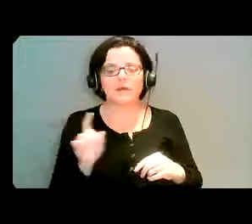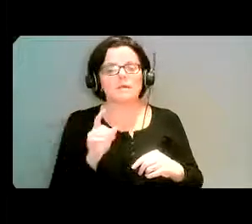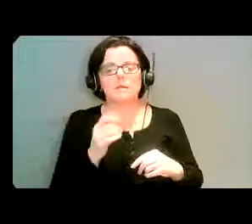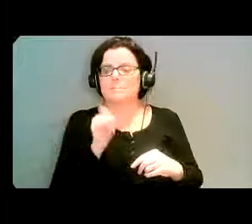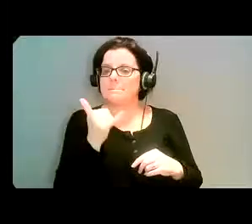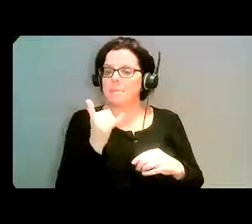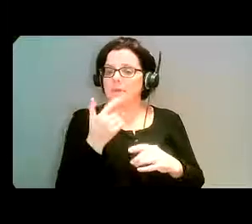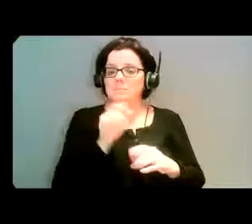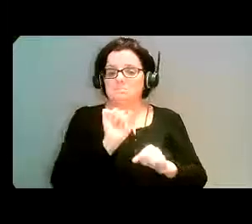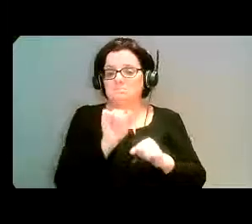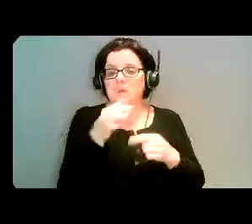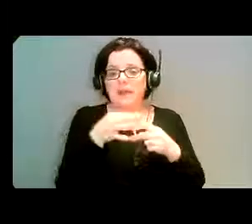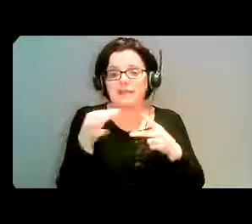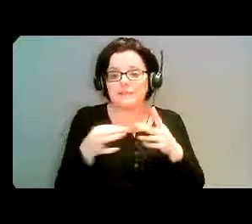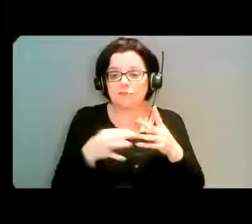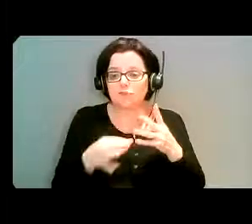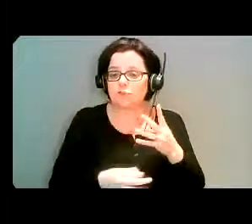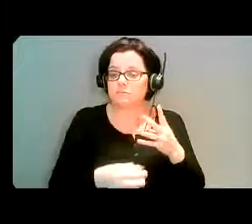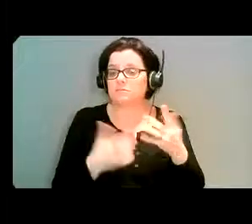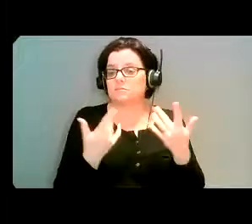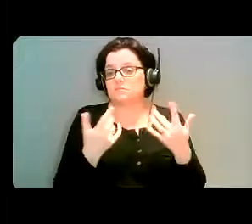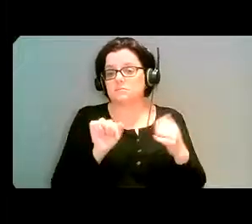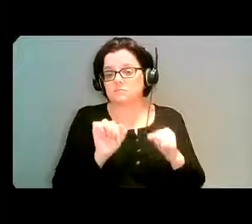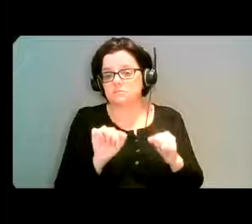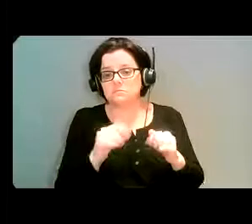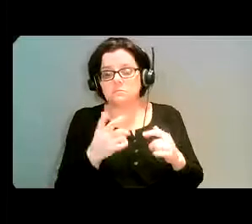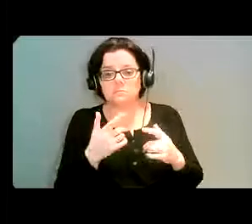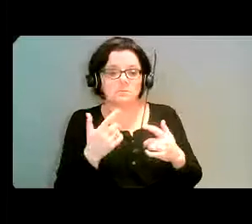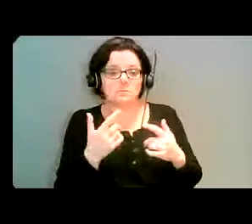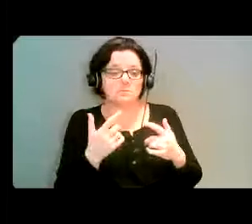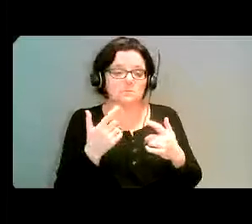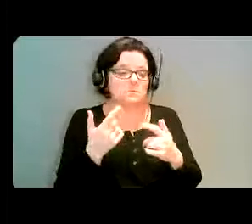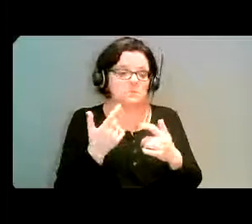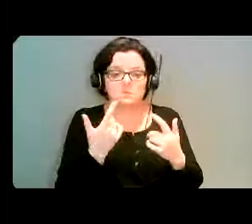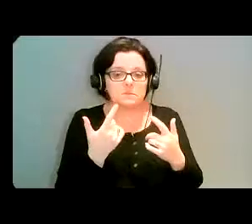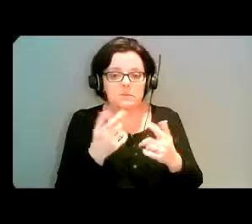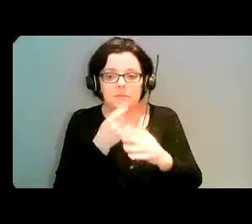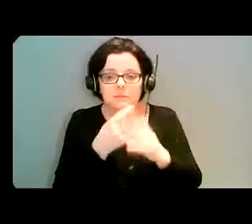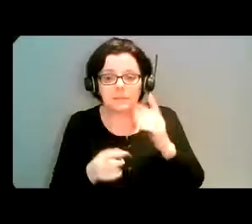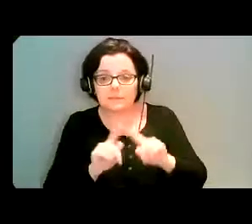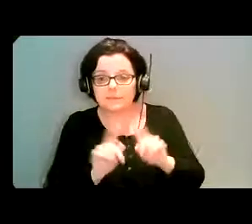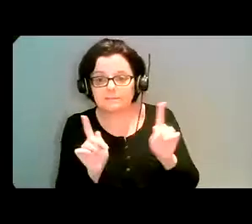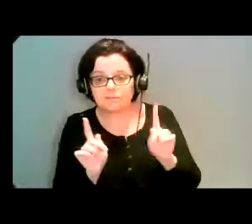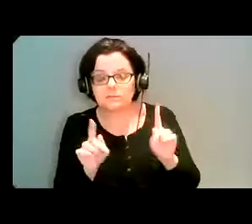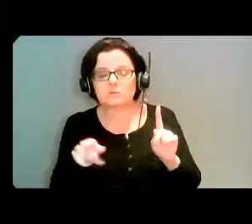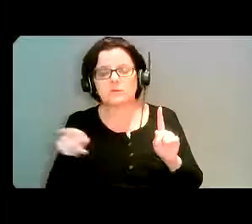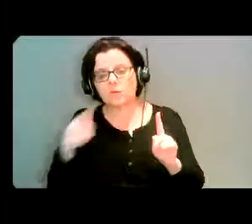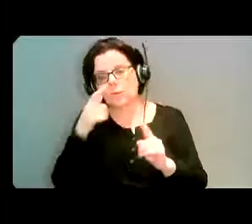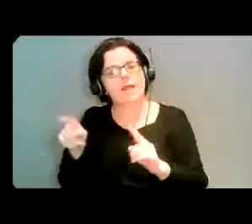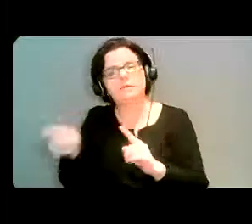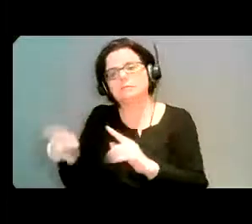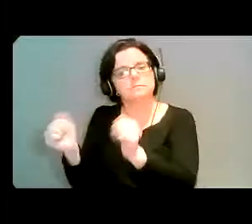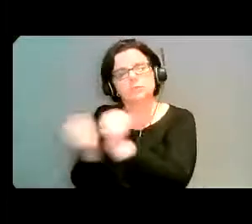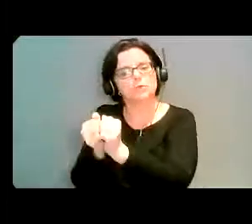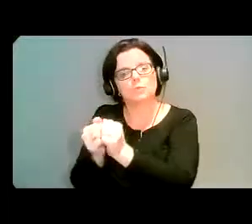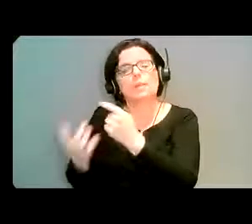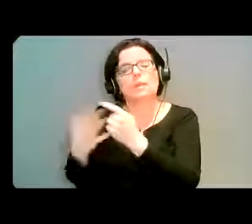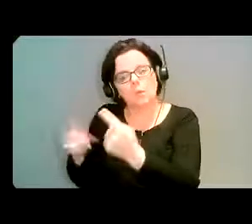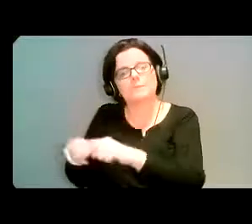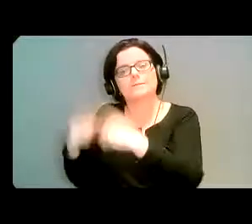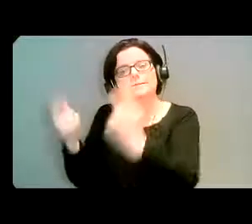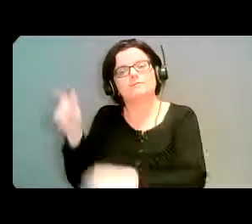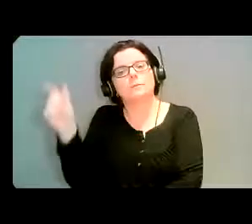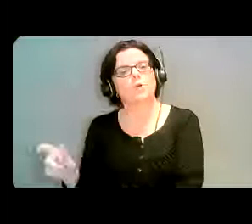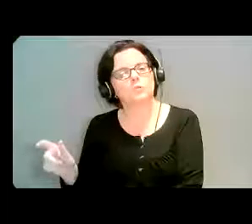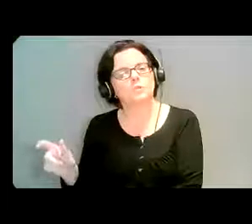I mentioned earlier, you could ask for a different person to do an assessment. Also, it's always helpful